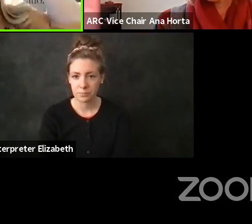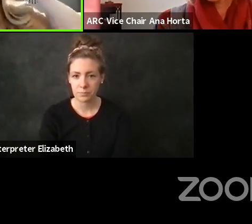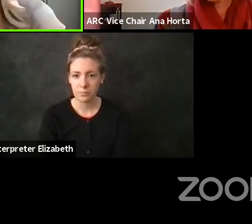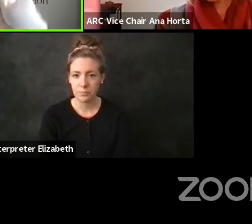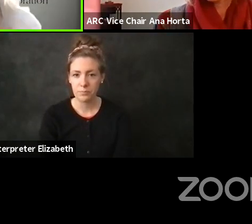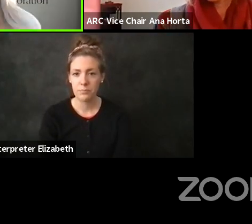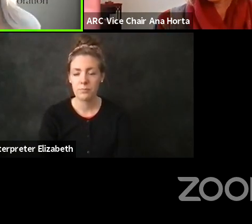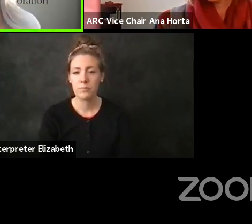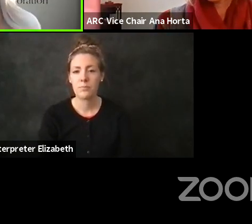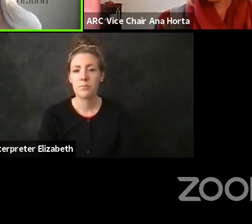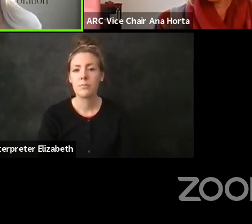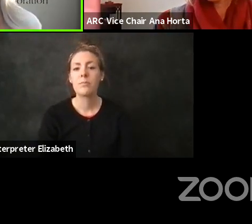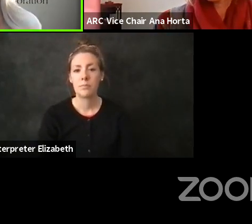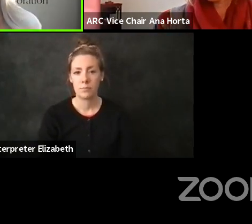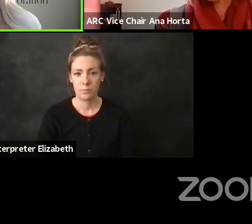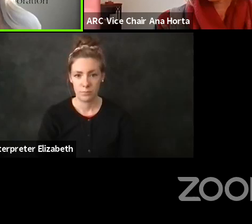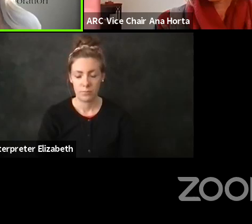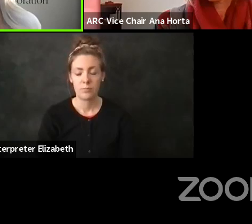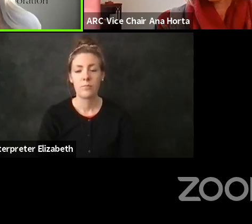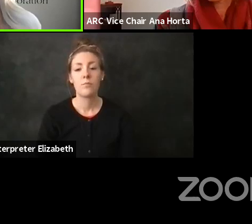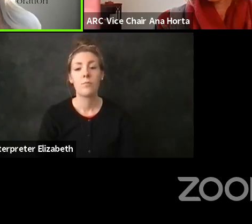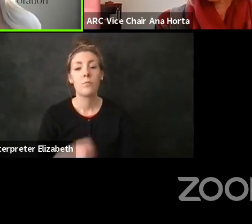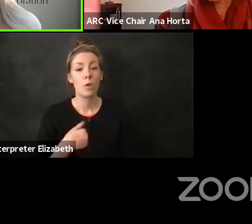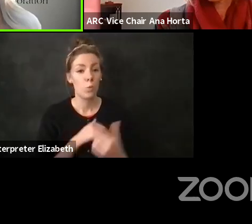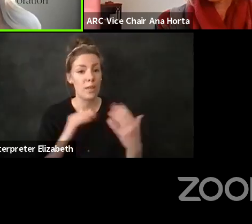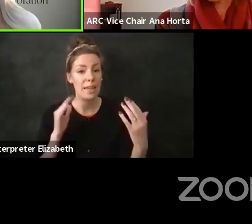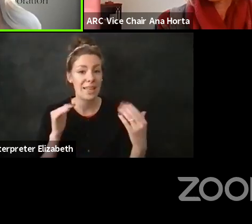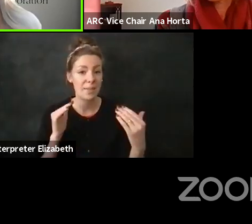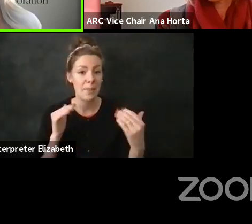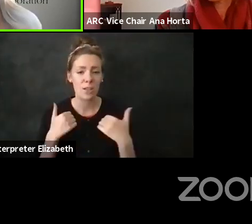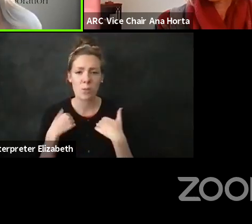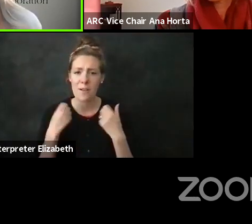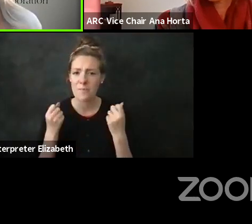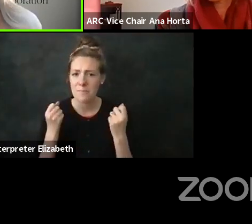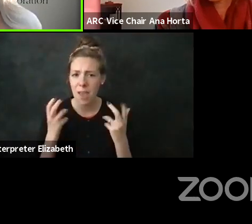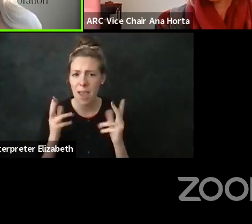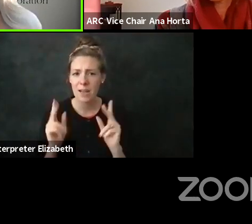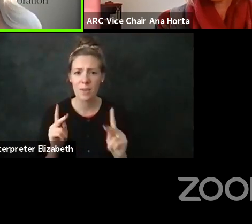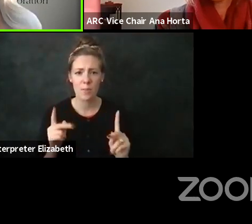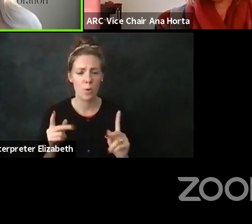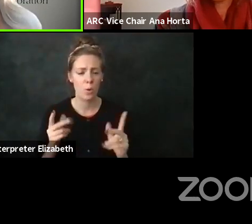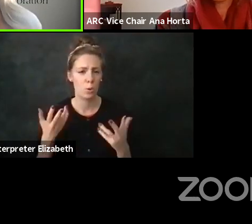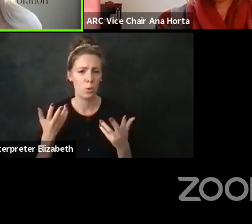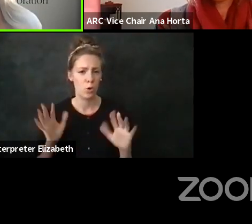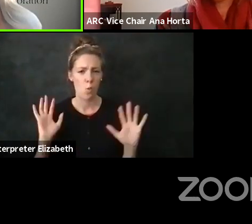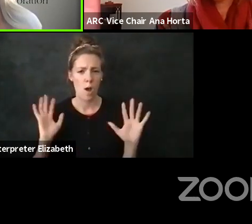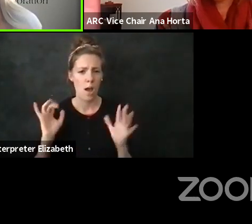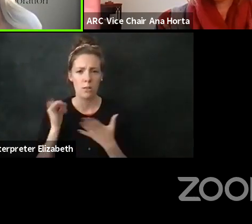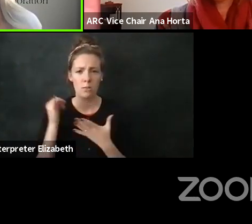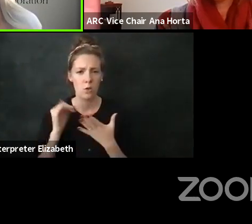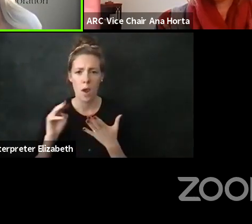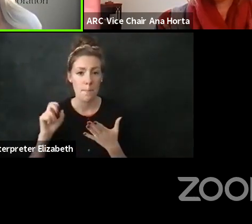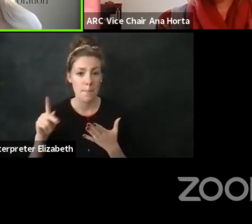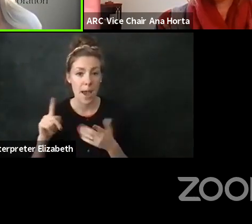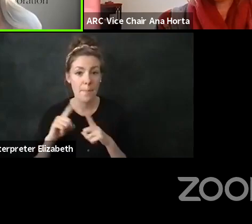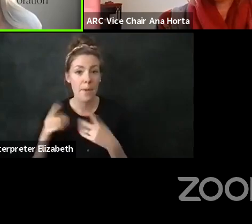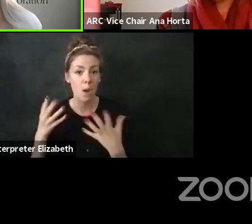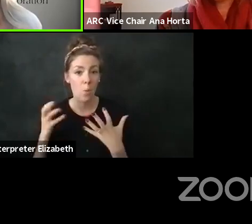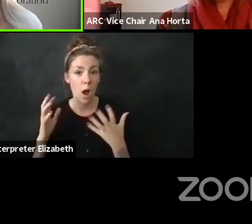so we expect to get many people who don't want to draw a map, but yet